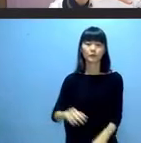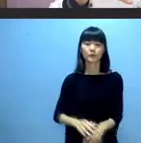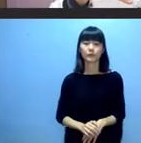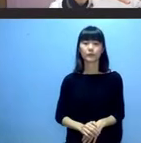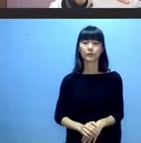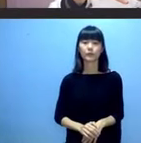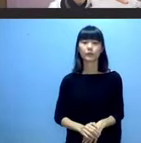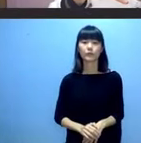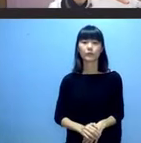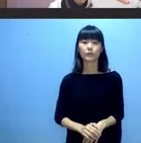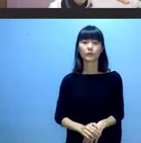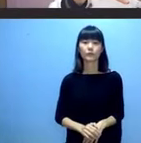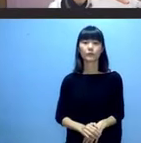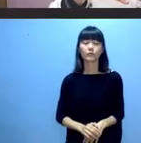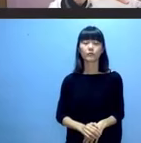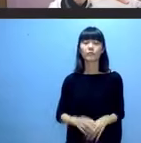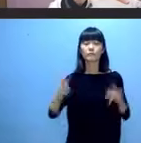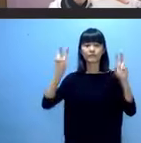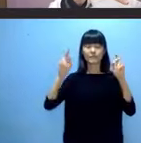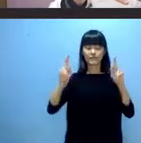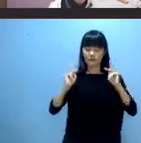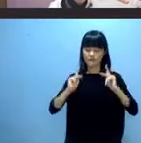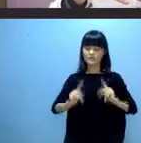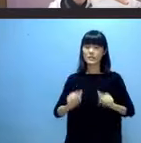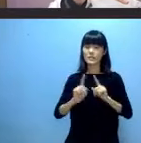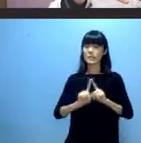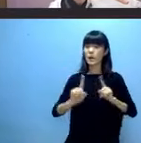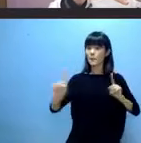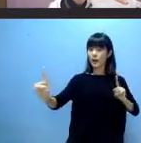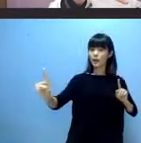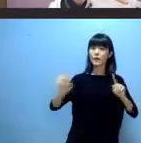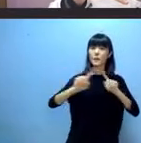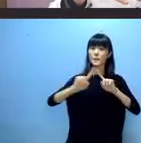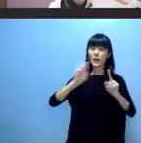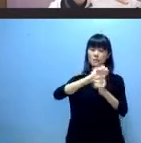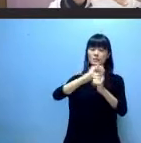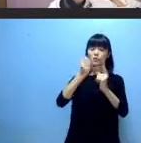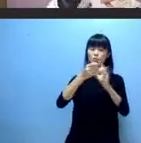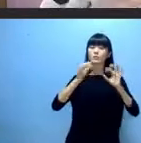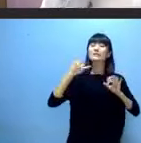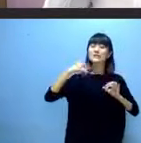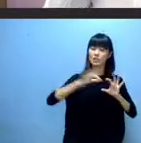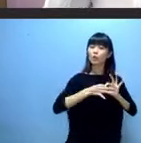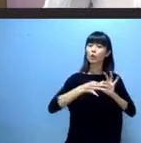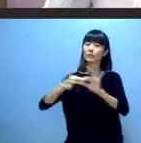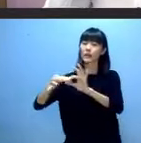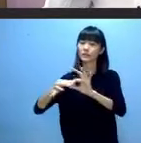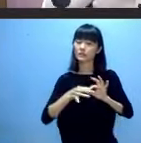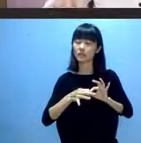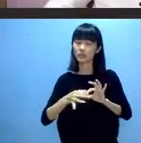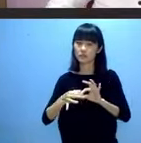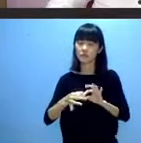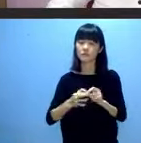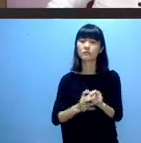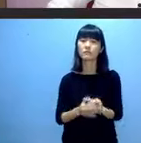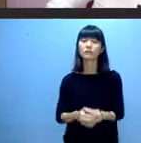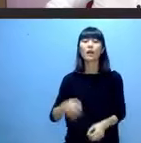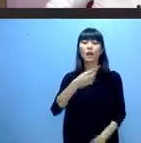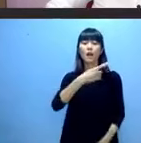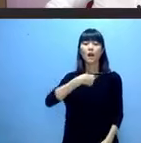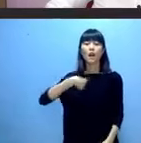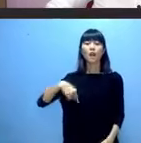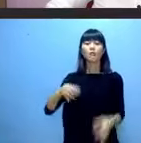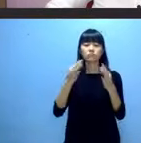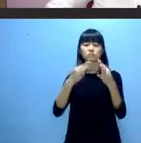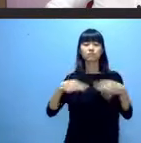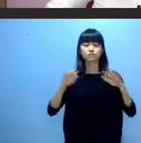physically apart but still socially connected. I do think that is very true. You know, our mm-hmm. fundamental need is always the need